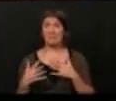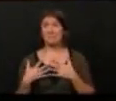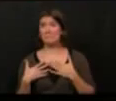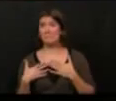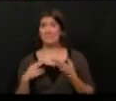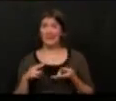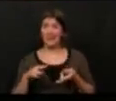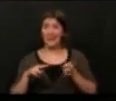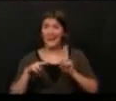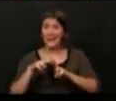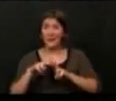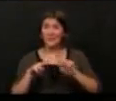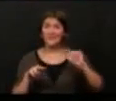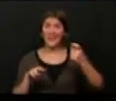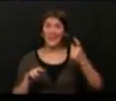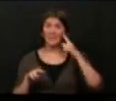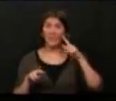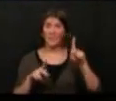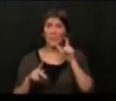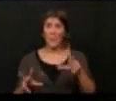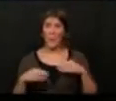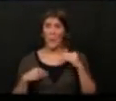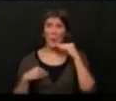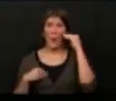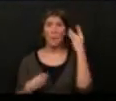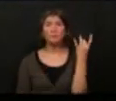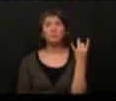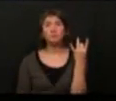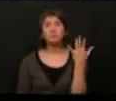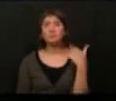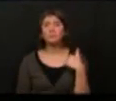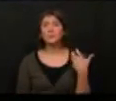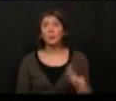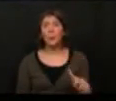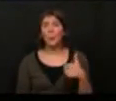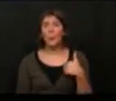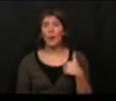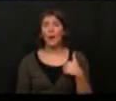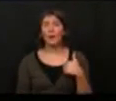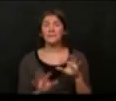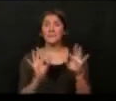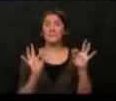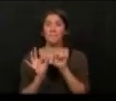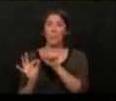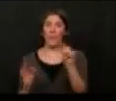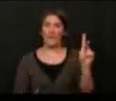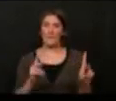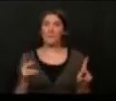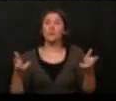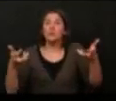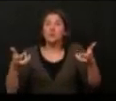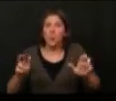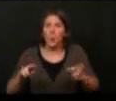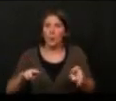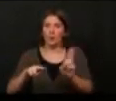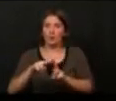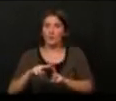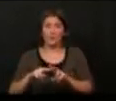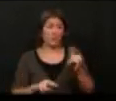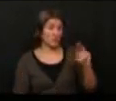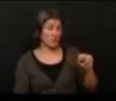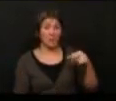in the property taxes. And I think that that's still something that is important to people. I totally agree with John. I don't know